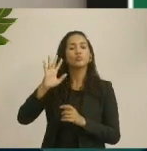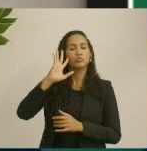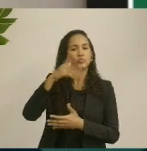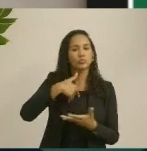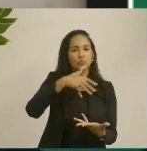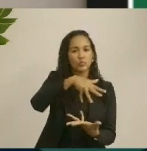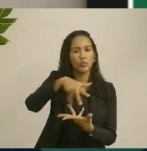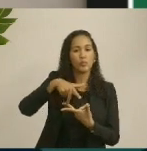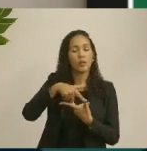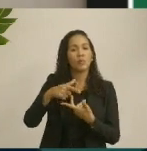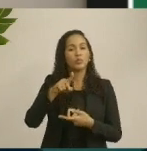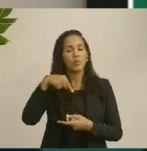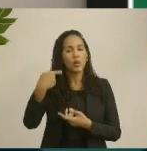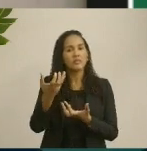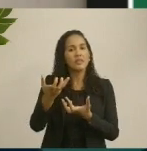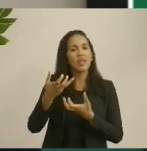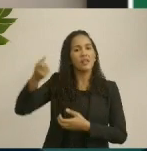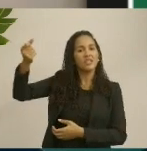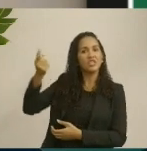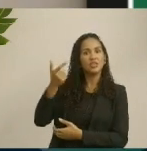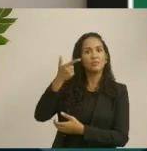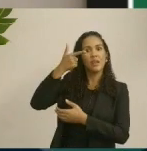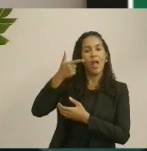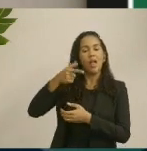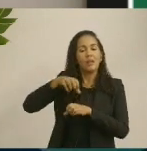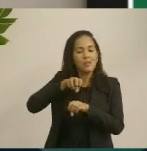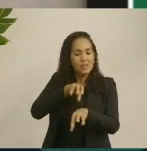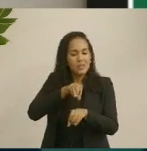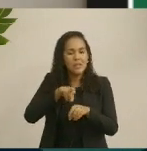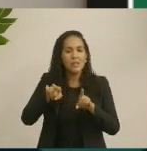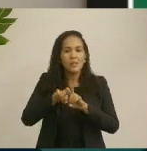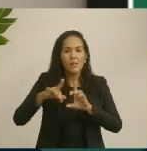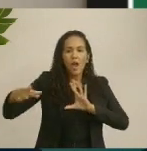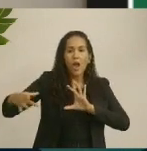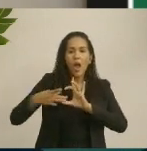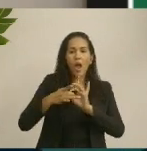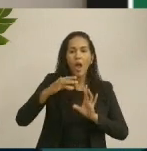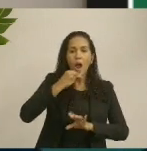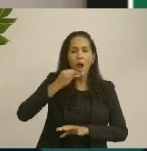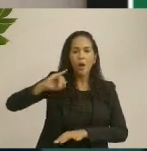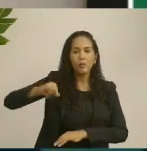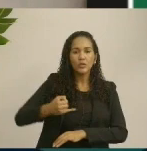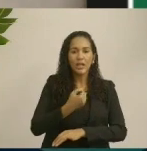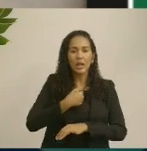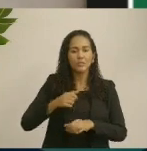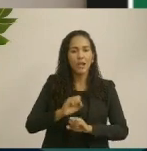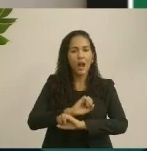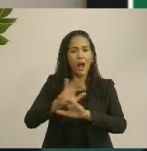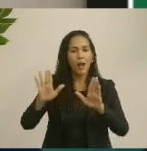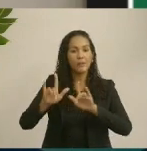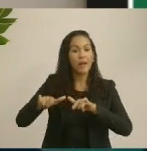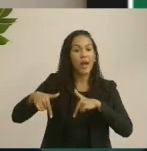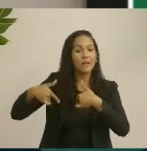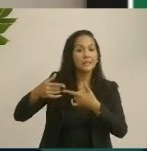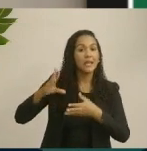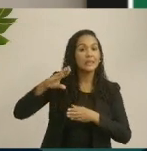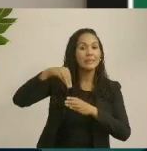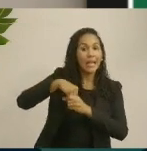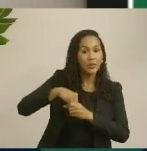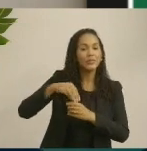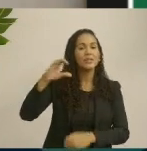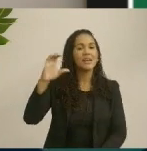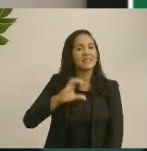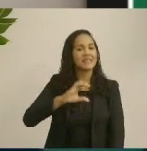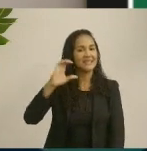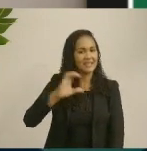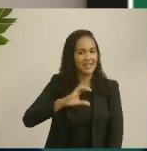connect by presenting clear opportunities for action within the framework of the latest available science. Thanks